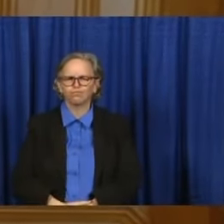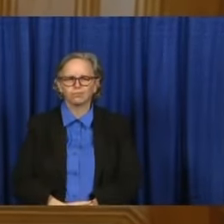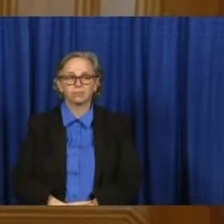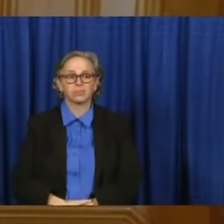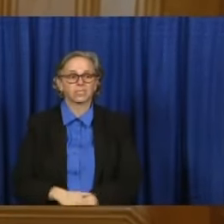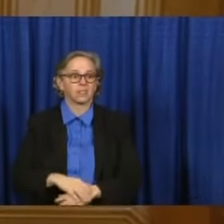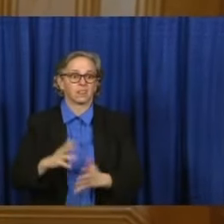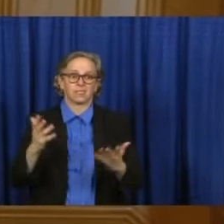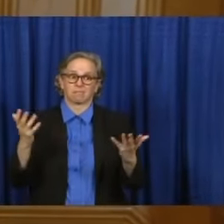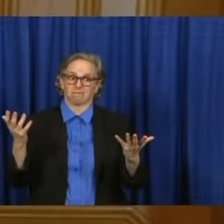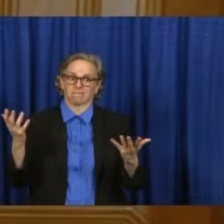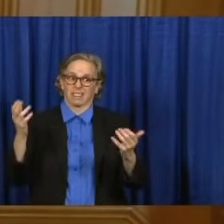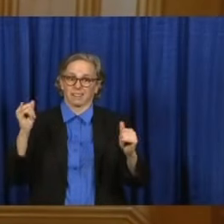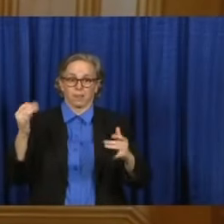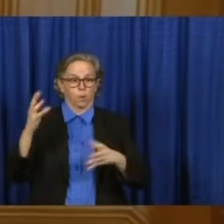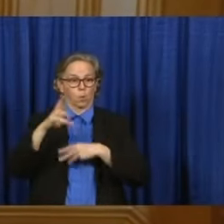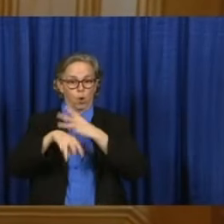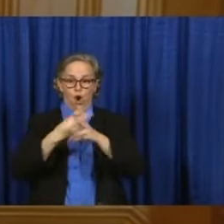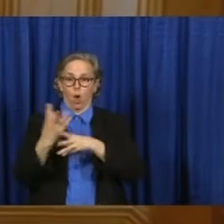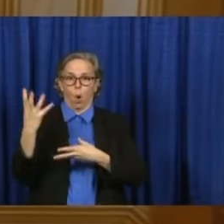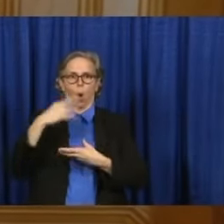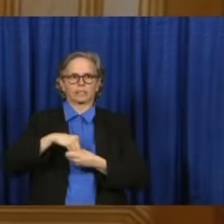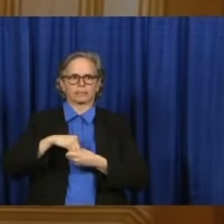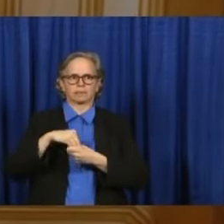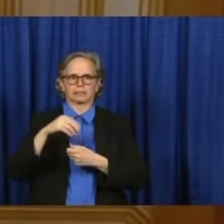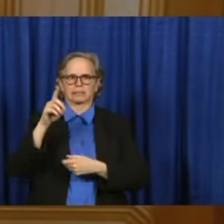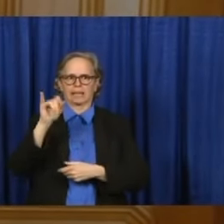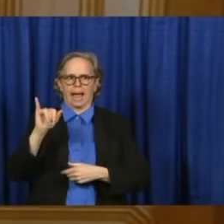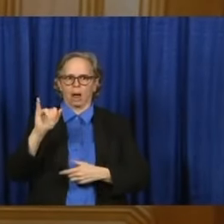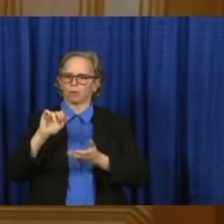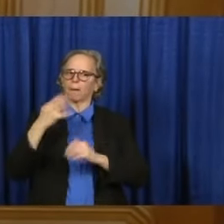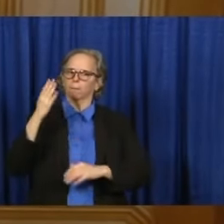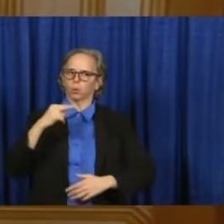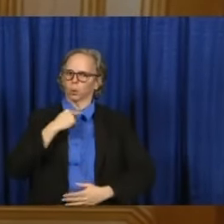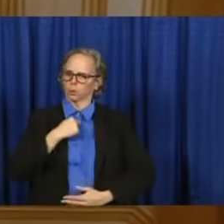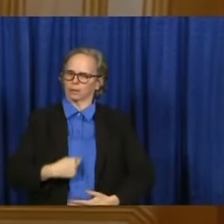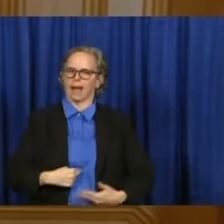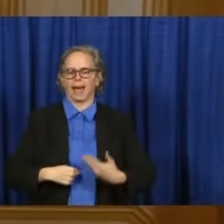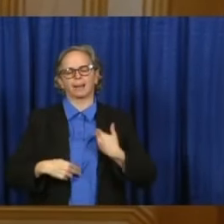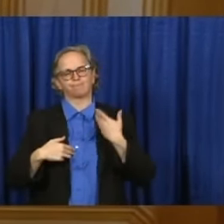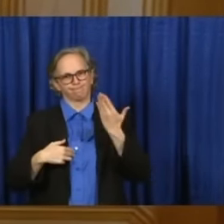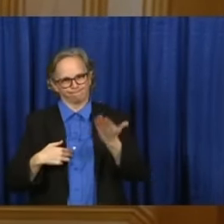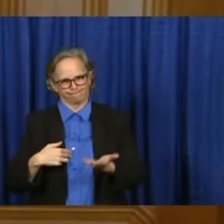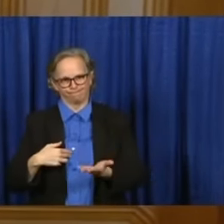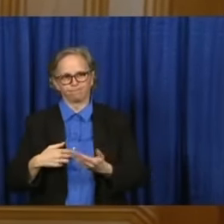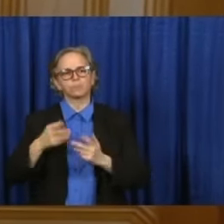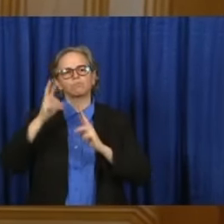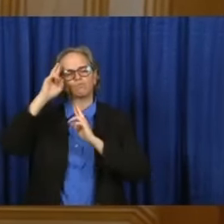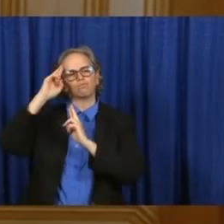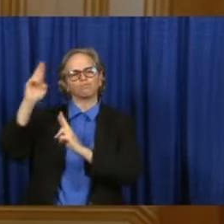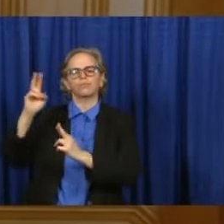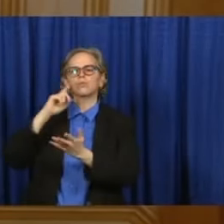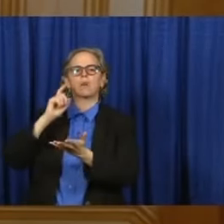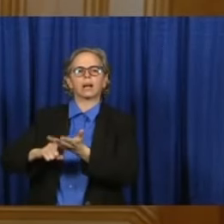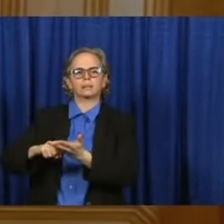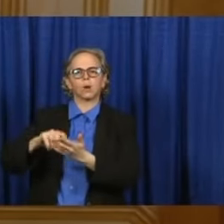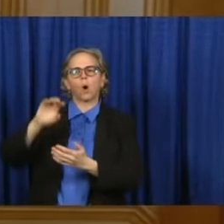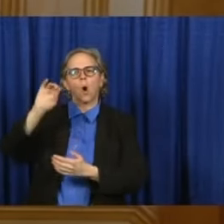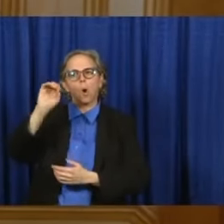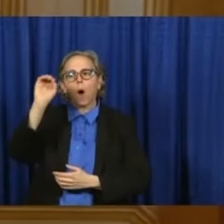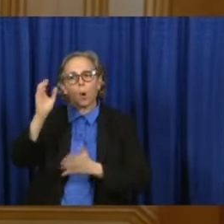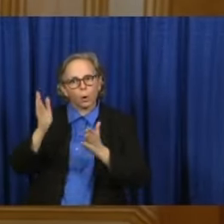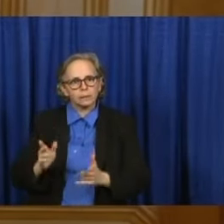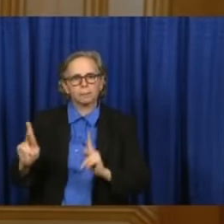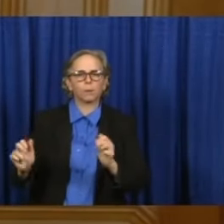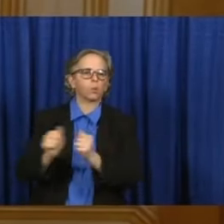I have a blue tie on here to recognize our fellow Ohioans with autism. And so just a shout out to all